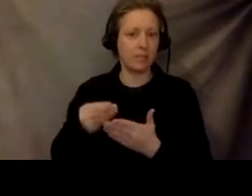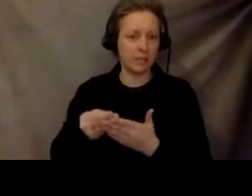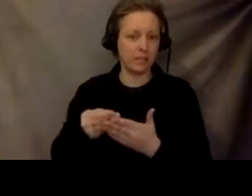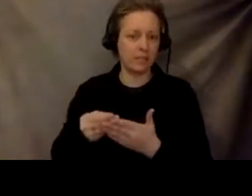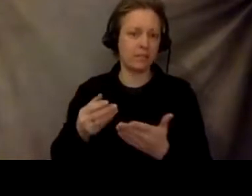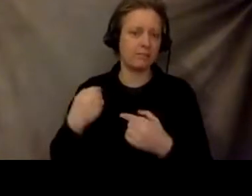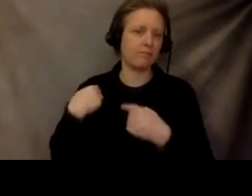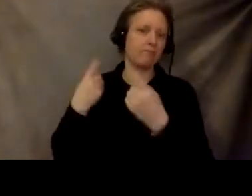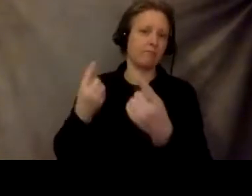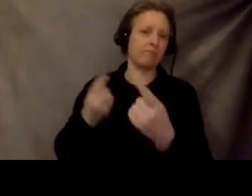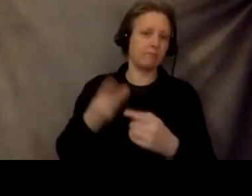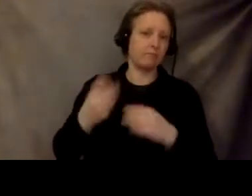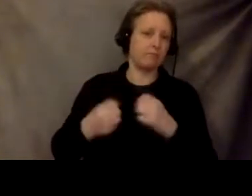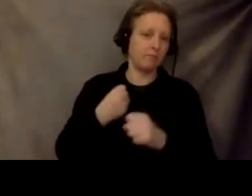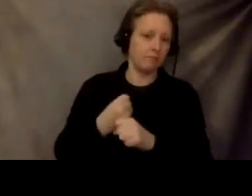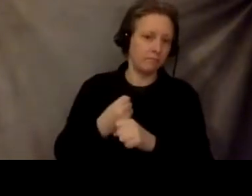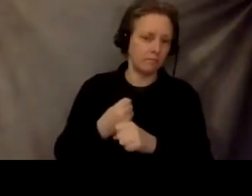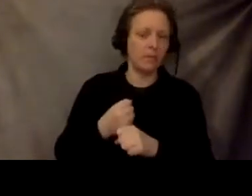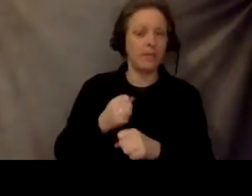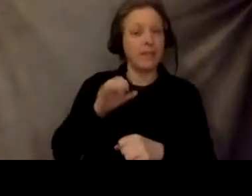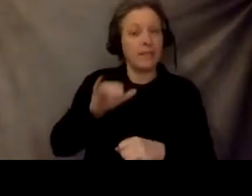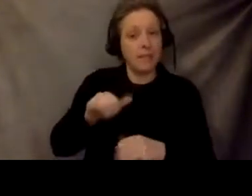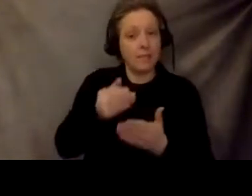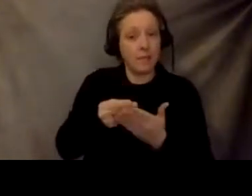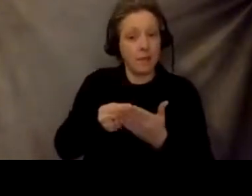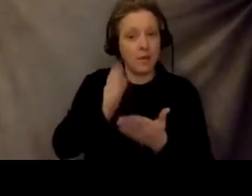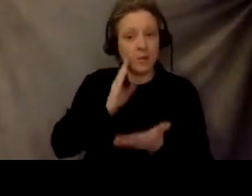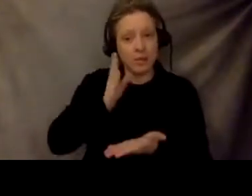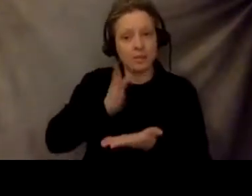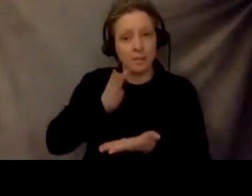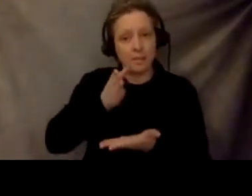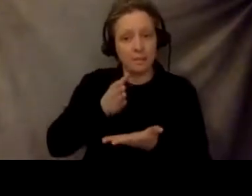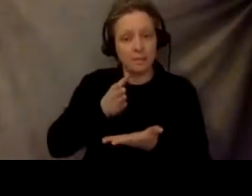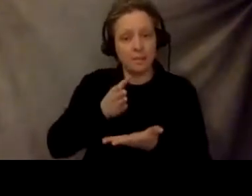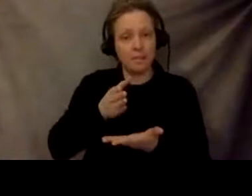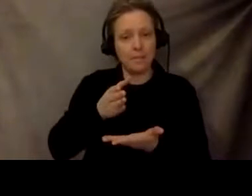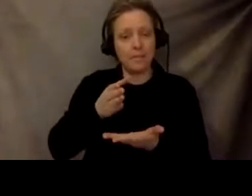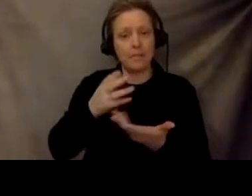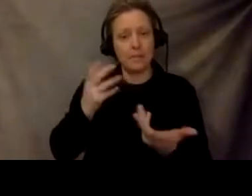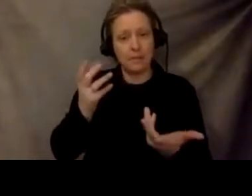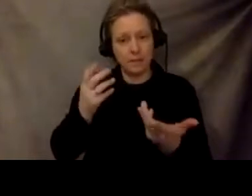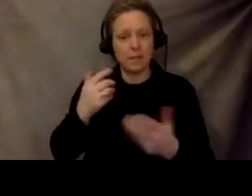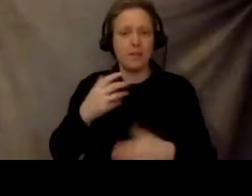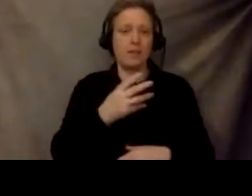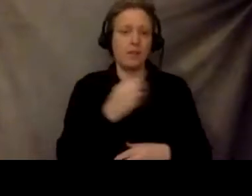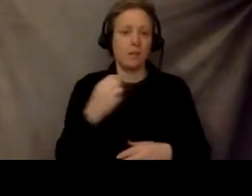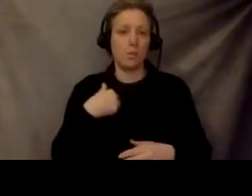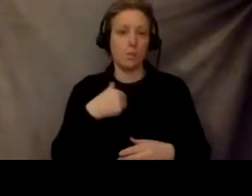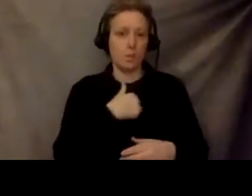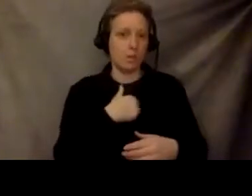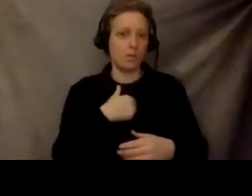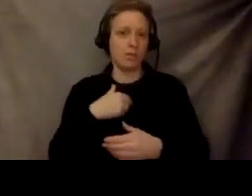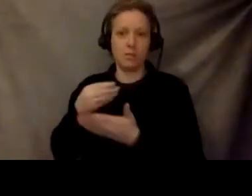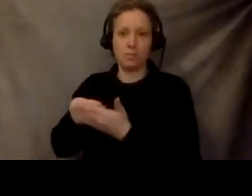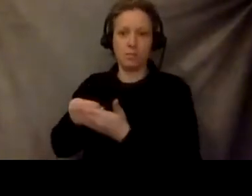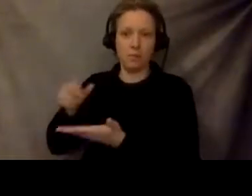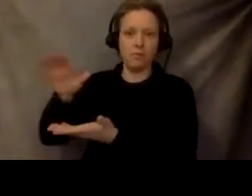government can't keep giving us money forever. And we've hired a lot of people as temps and as